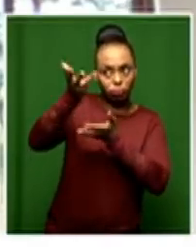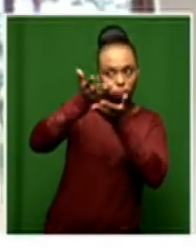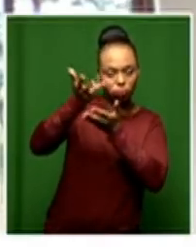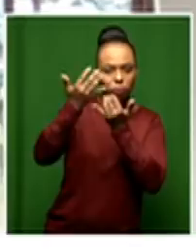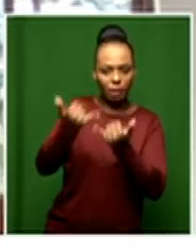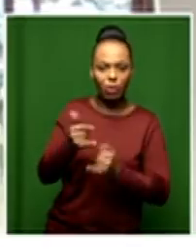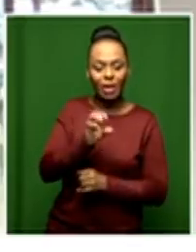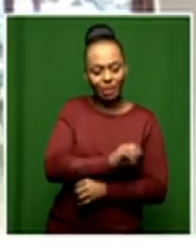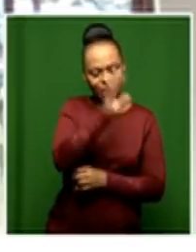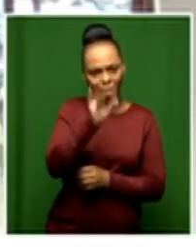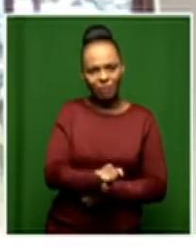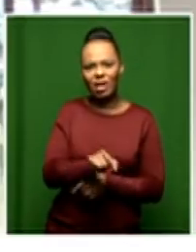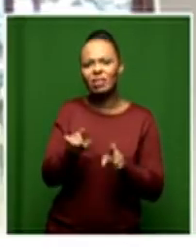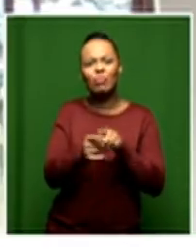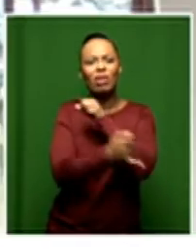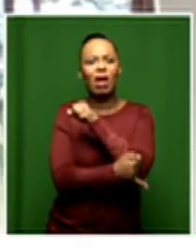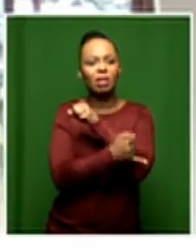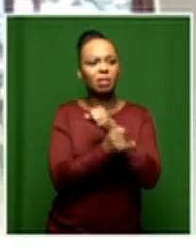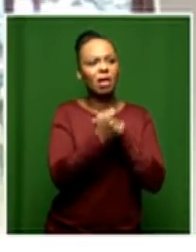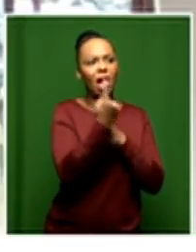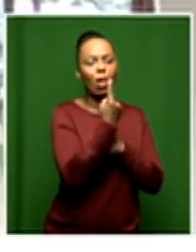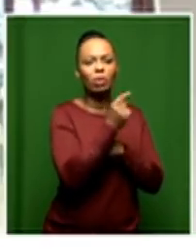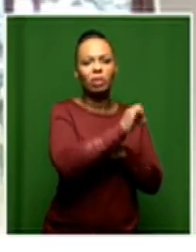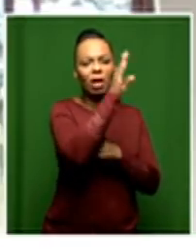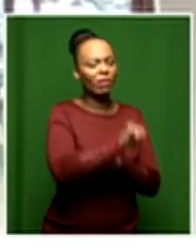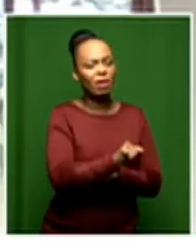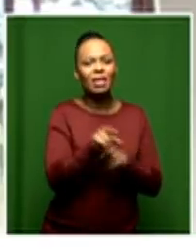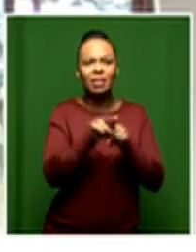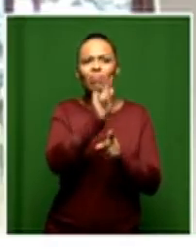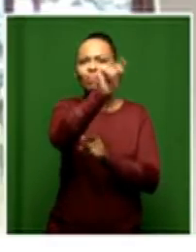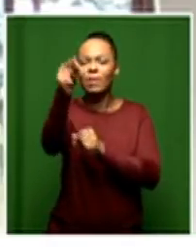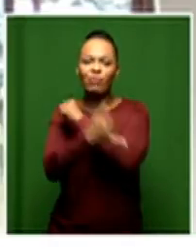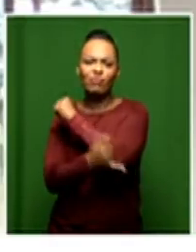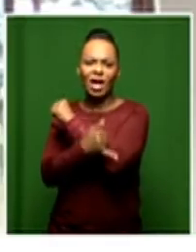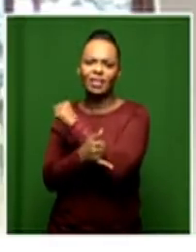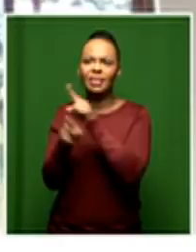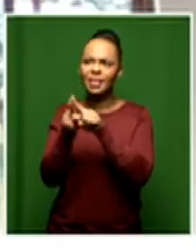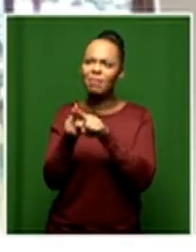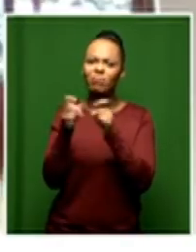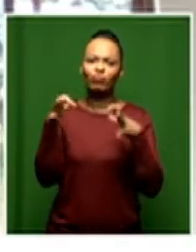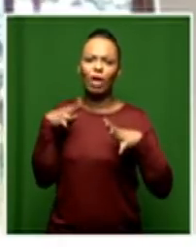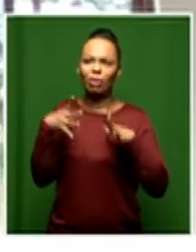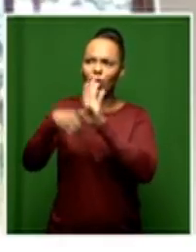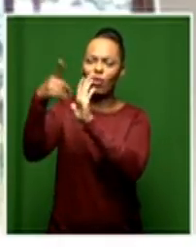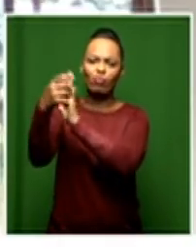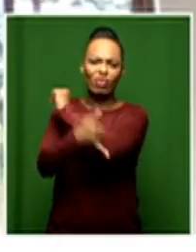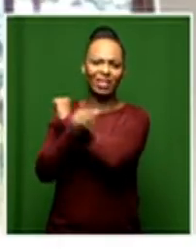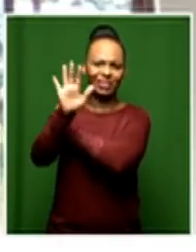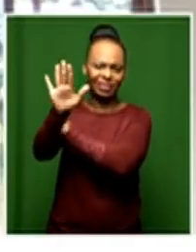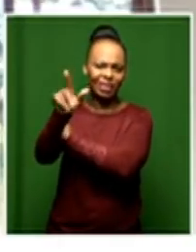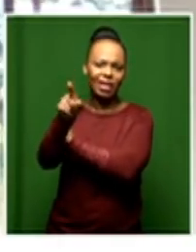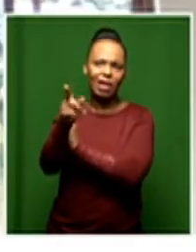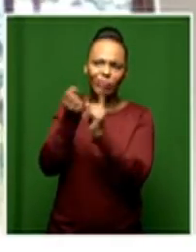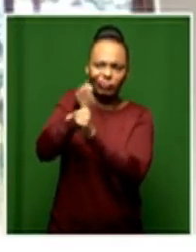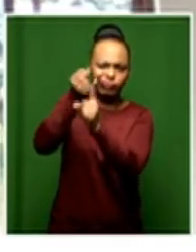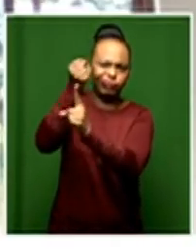in South Africa but many different countries in the world is that some of the developed countries they are cannibalizing